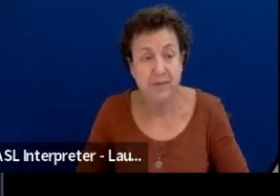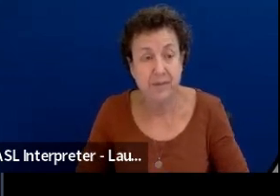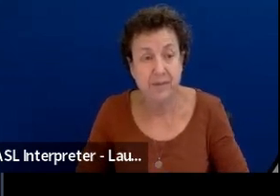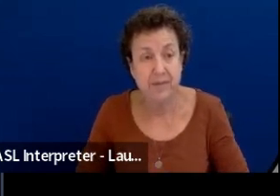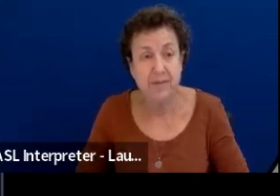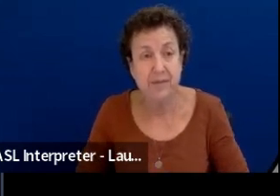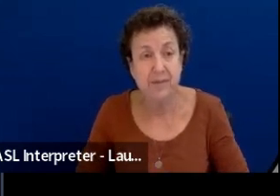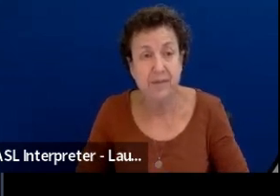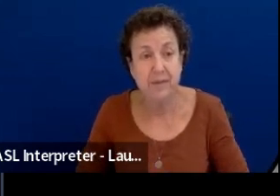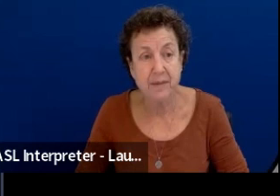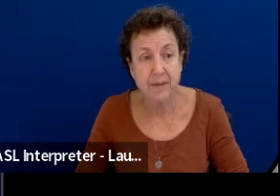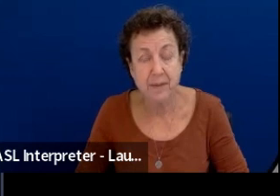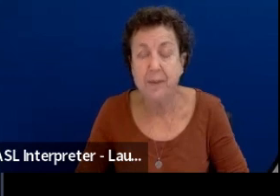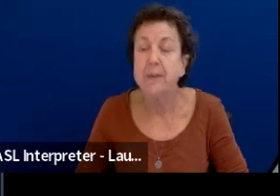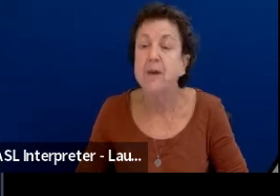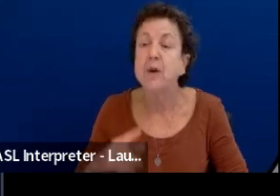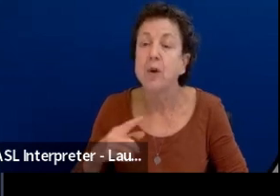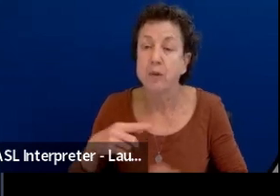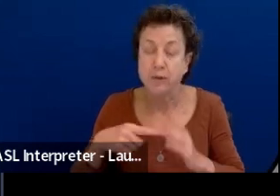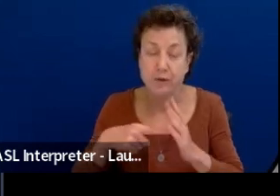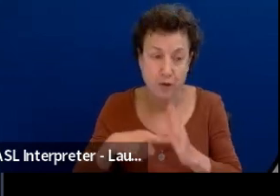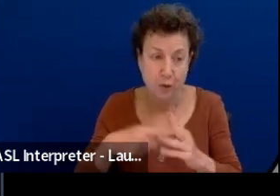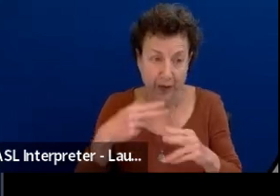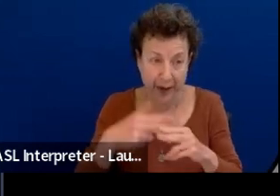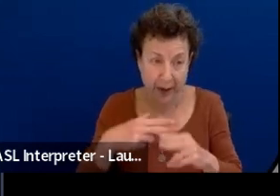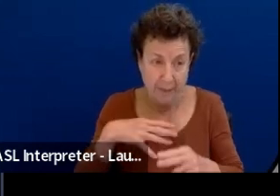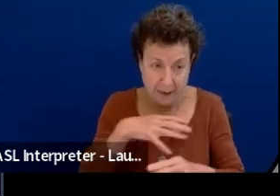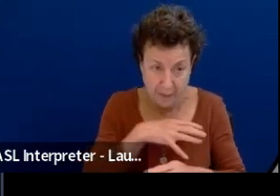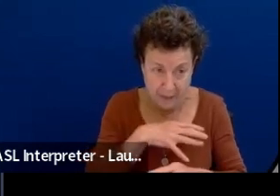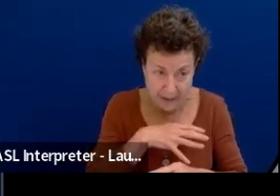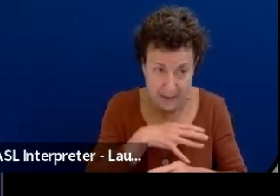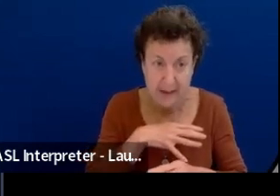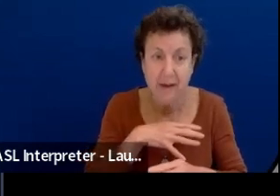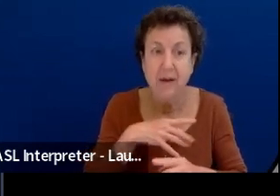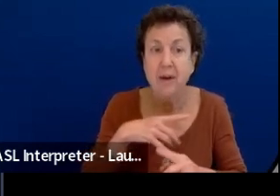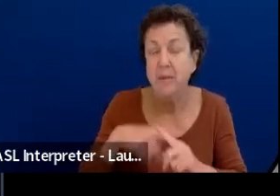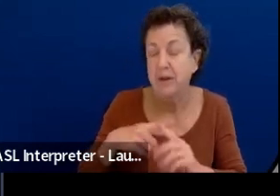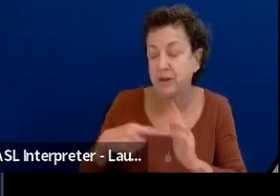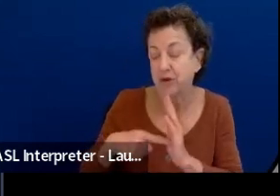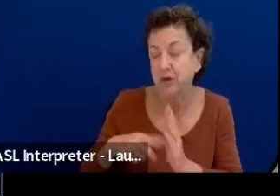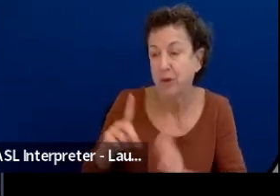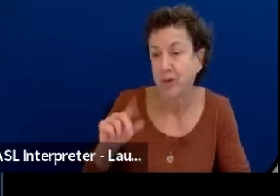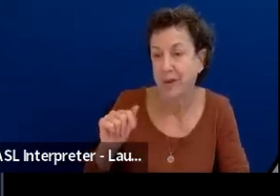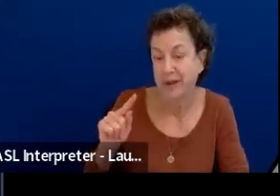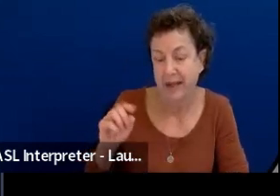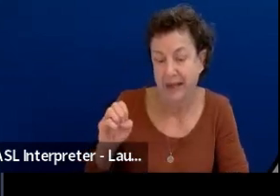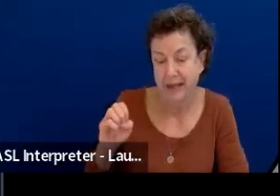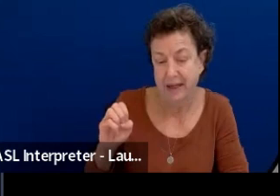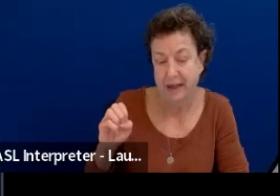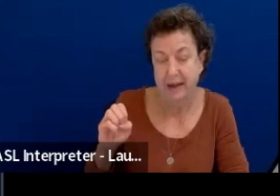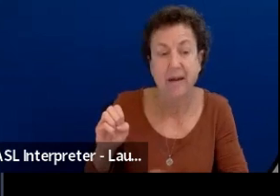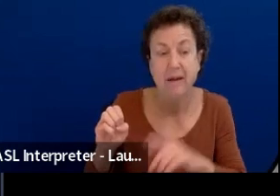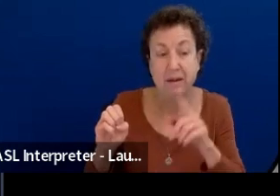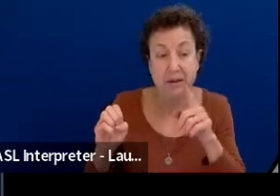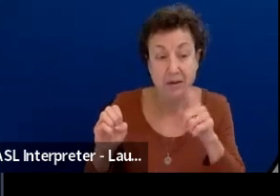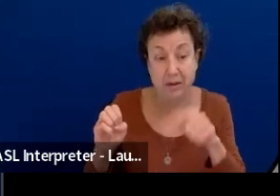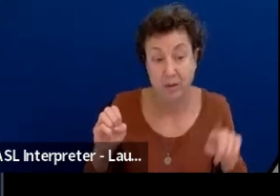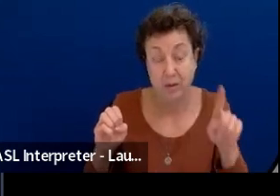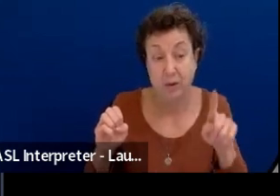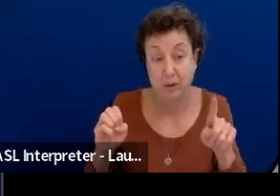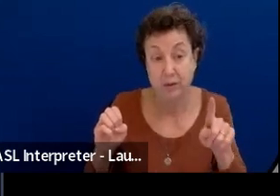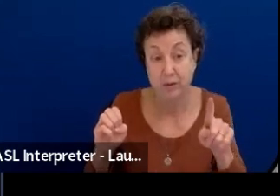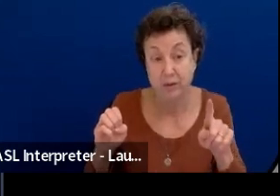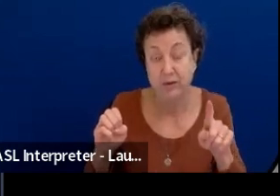down by the individual committee and the date that is being aired. So these will be